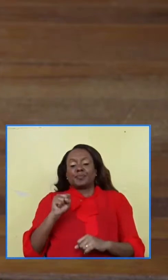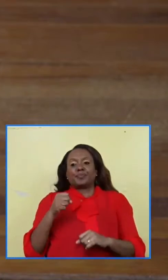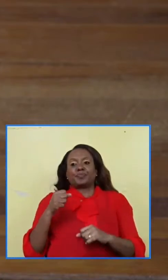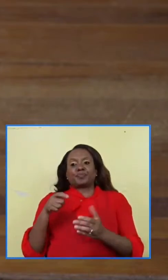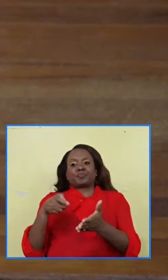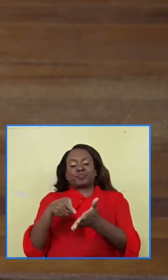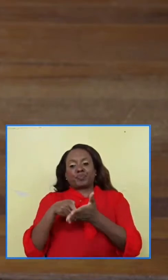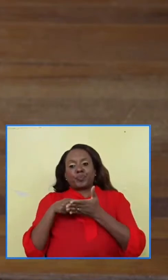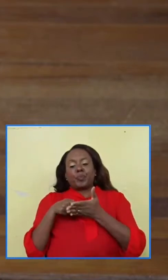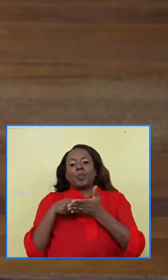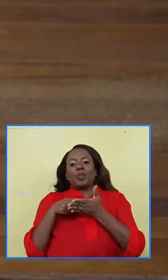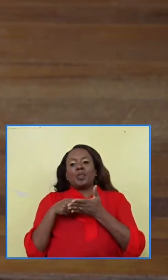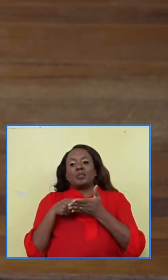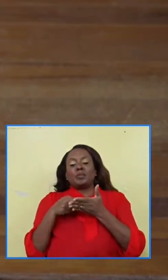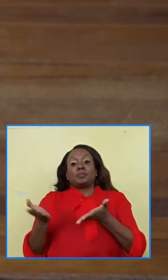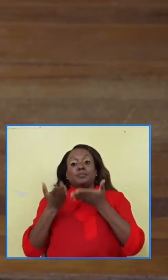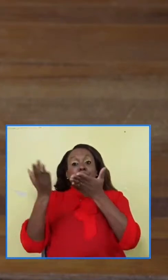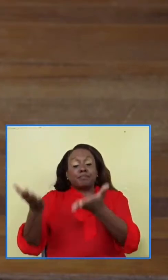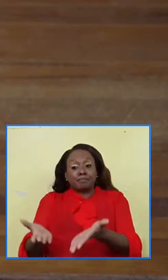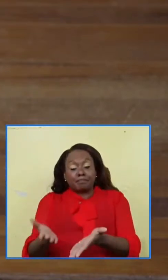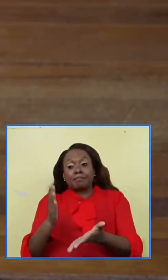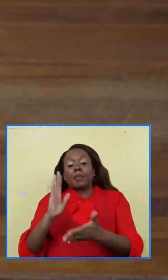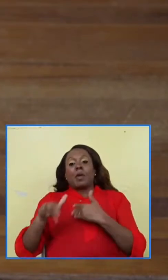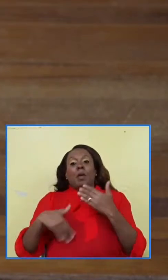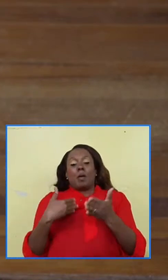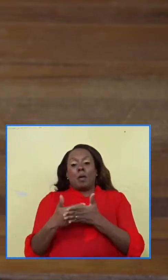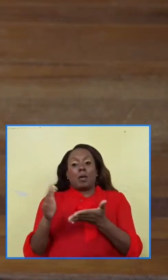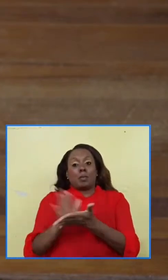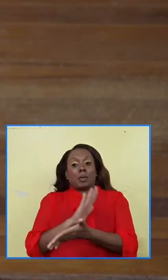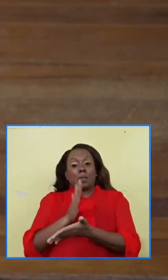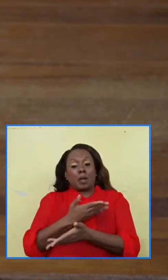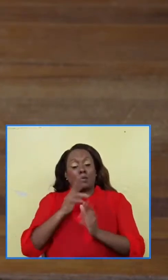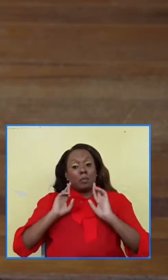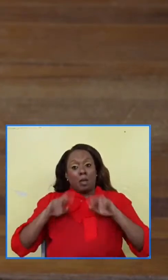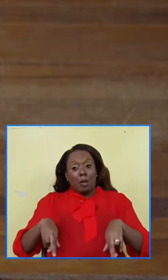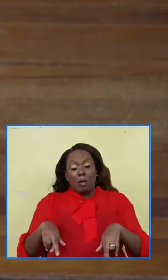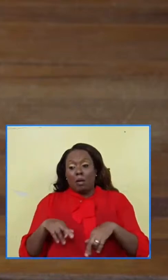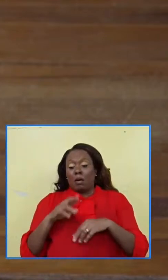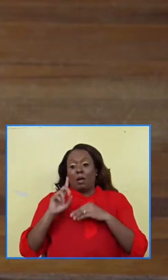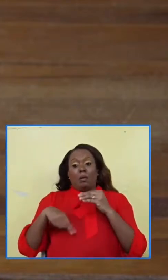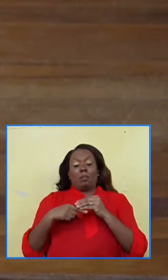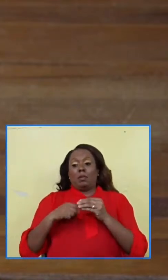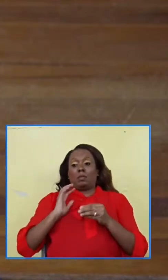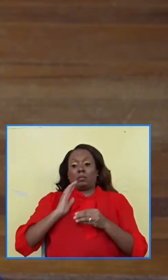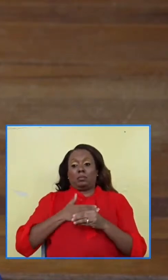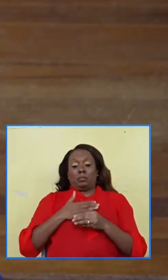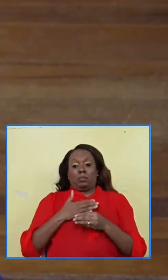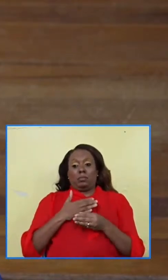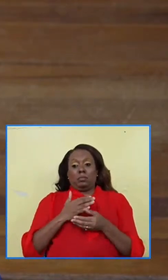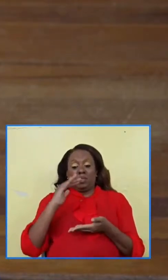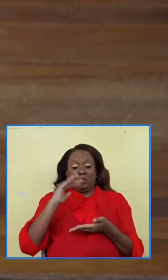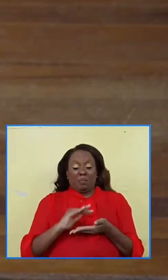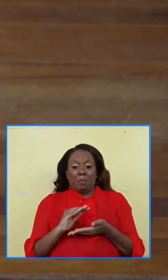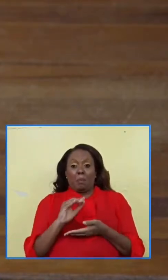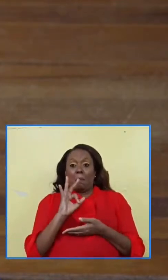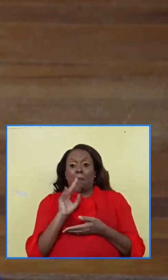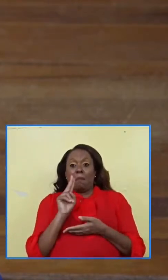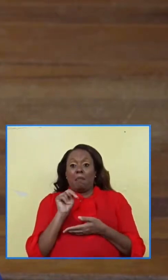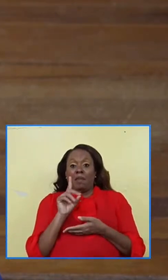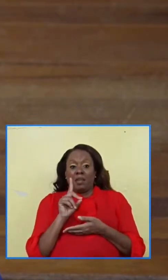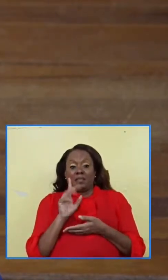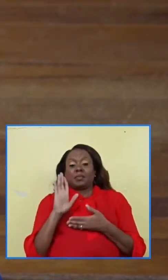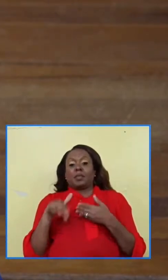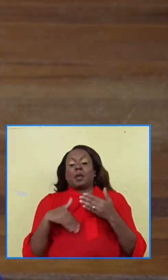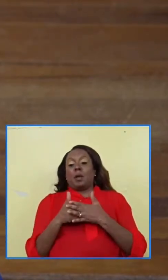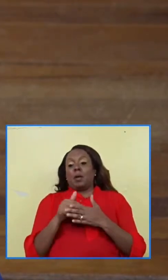and have them audited. For our small funds, the audits